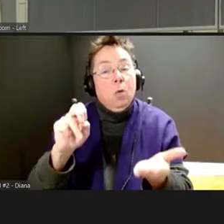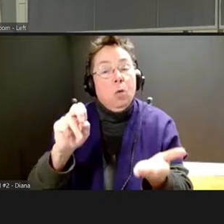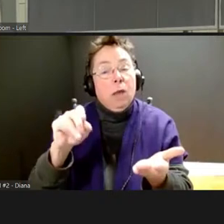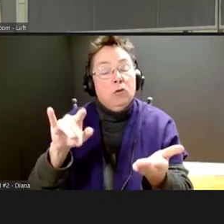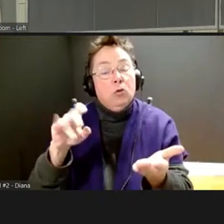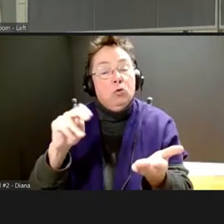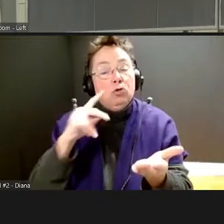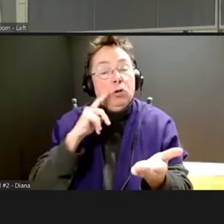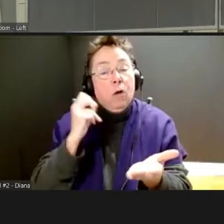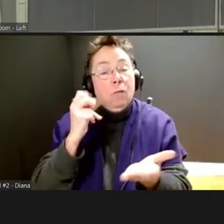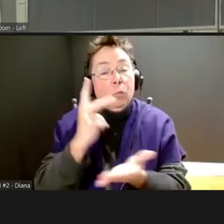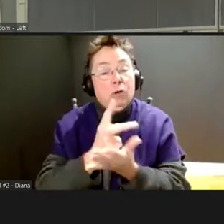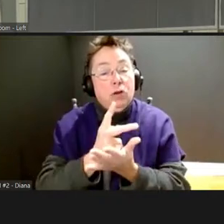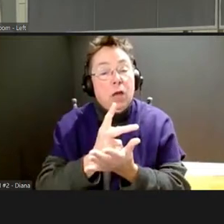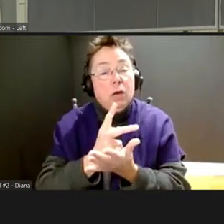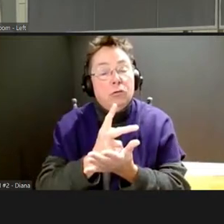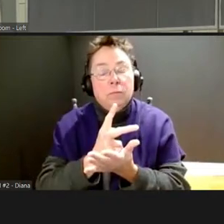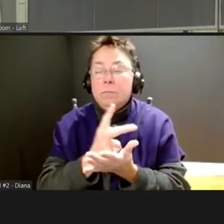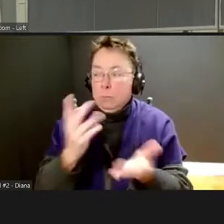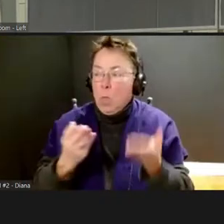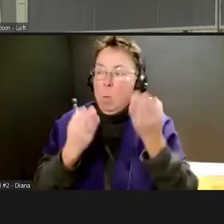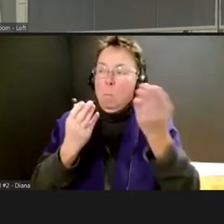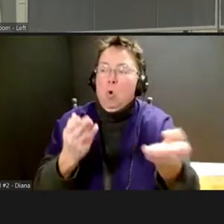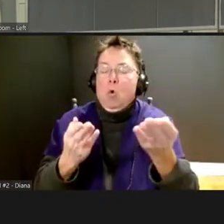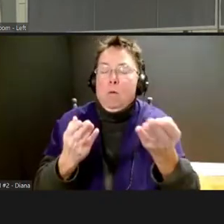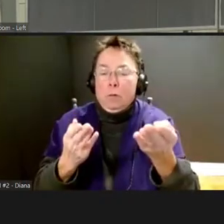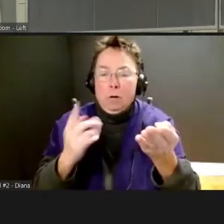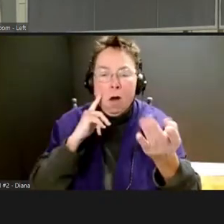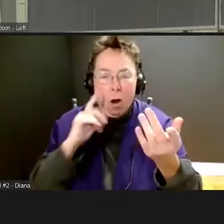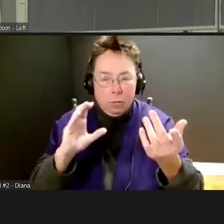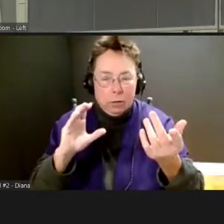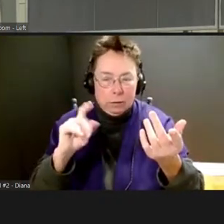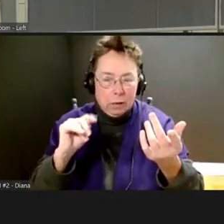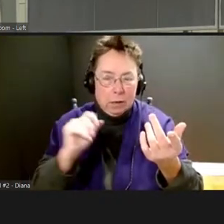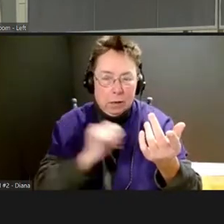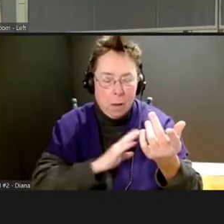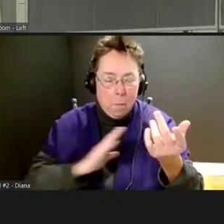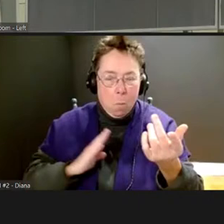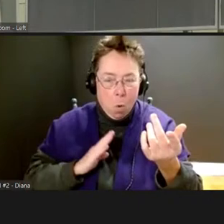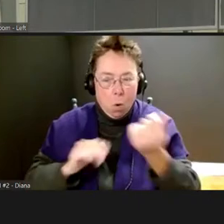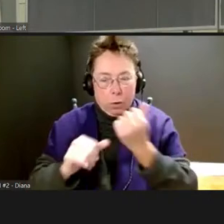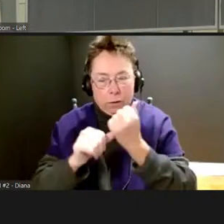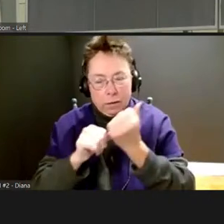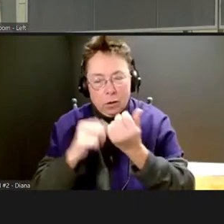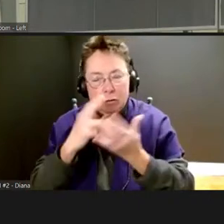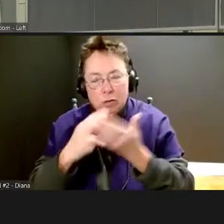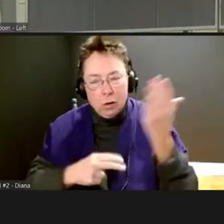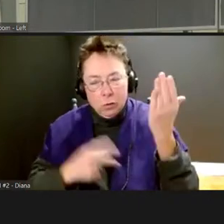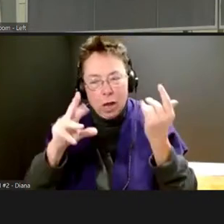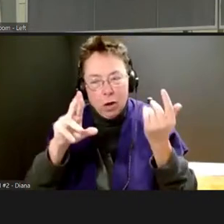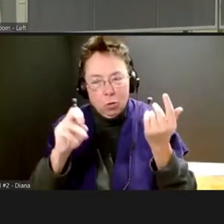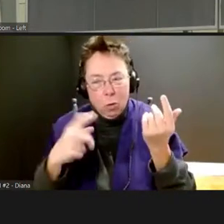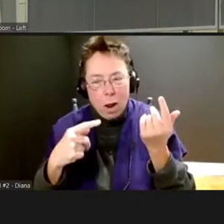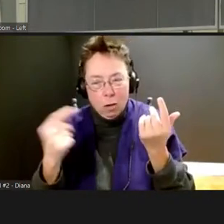appreciation. So moved. Chicago Transit Board Assistant Secretary Greg Longini.